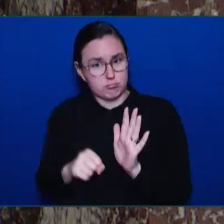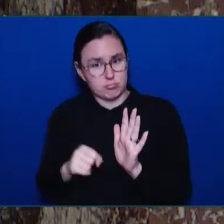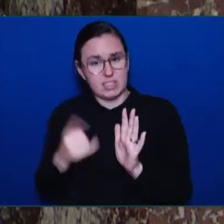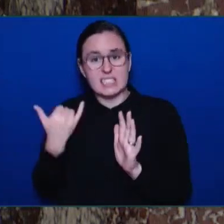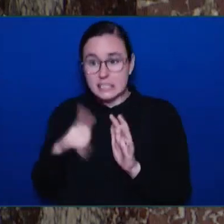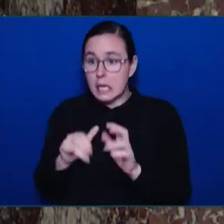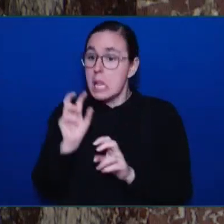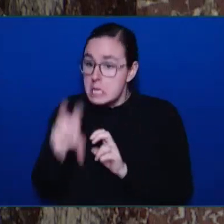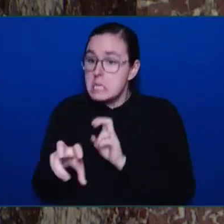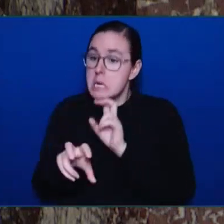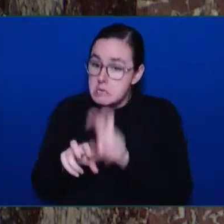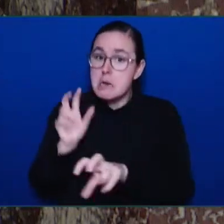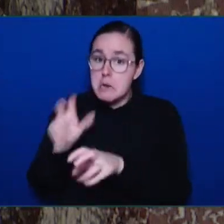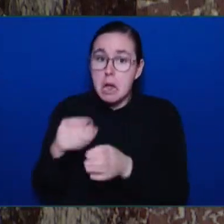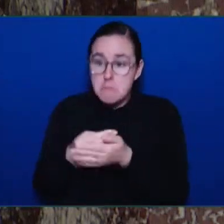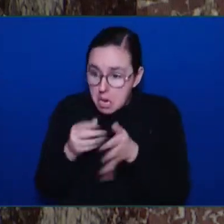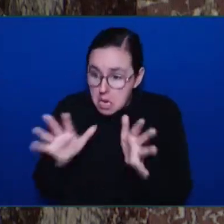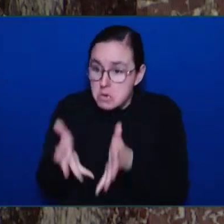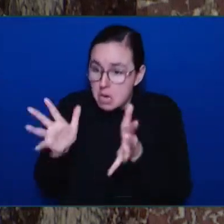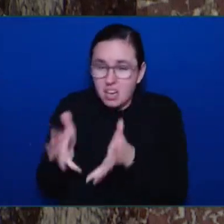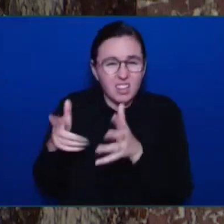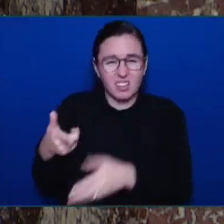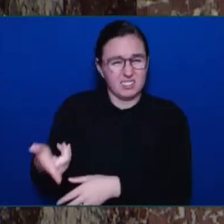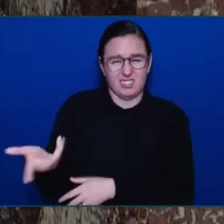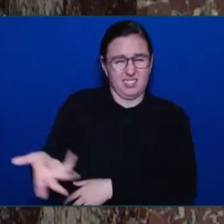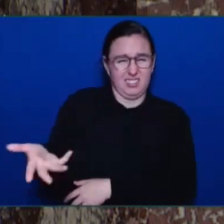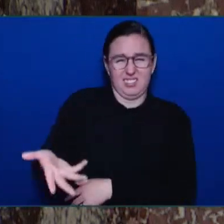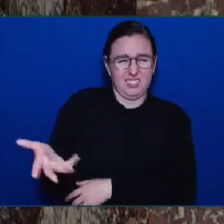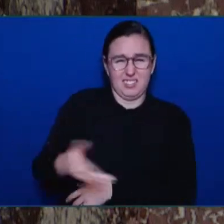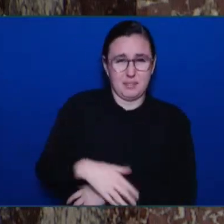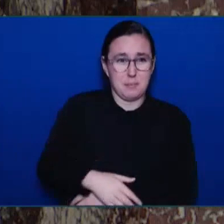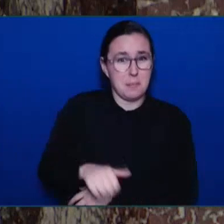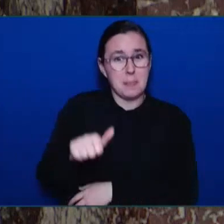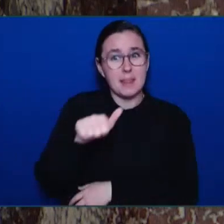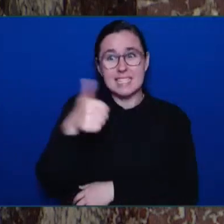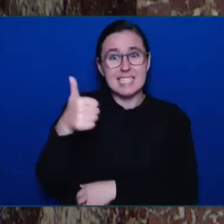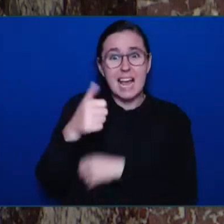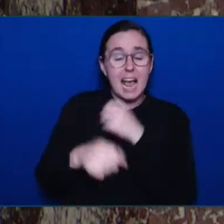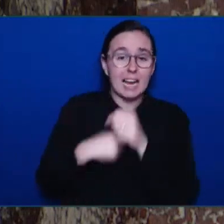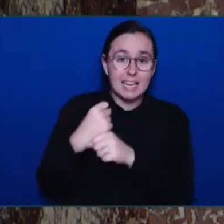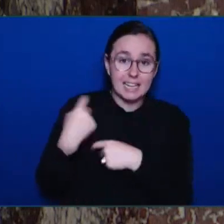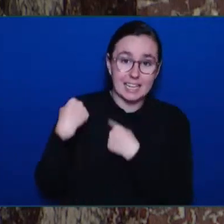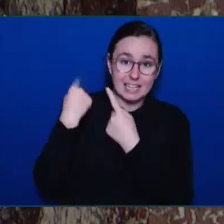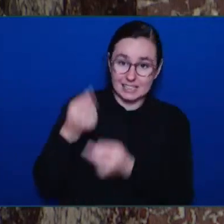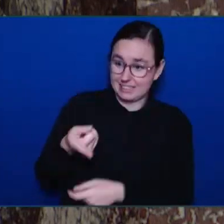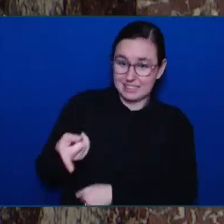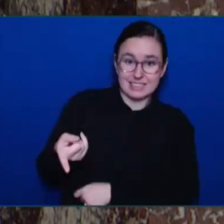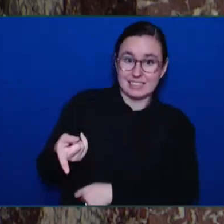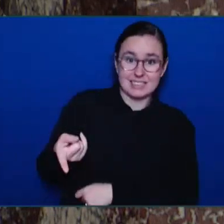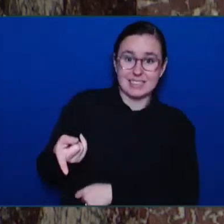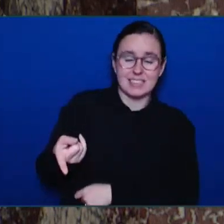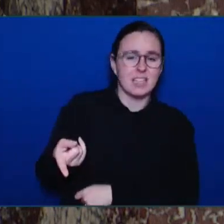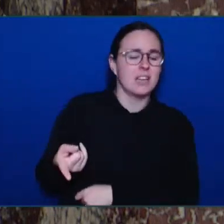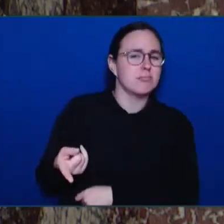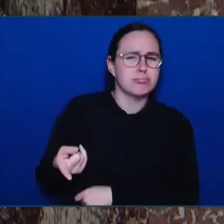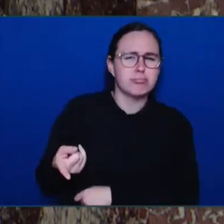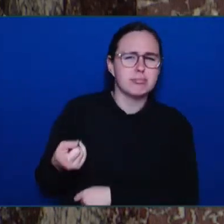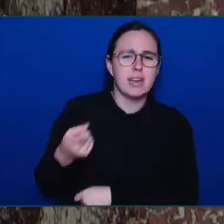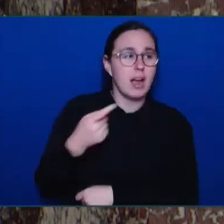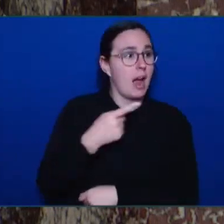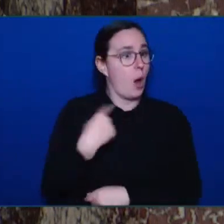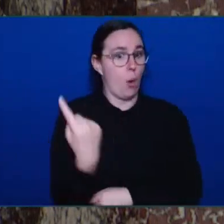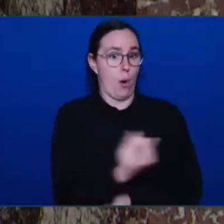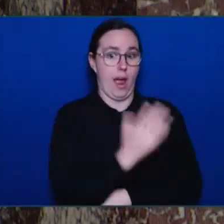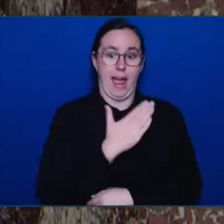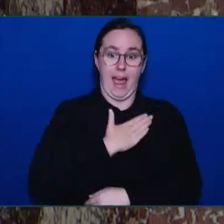BC's Mental Health Act hasn't been substantially updated for 60 years, Mr. Speaker. We can't rely on a broken